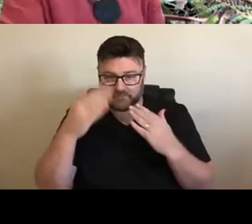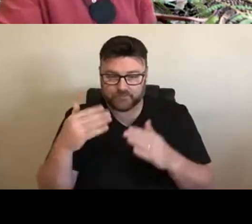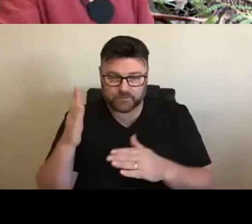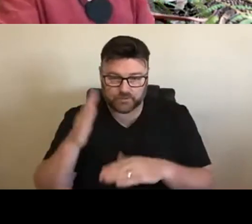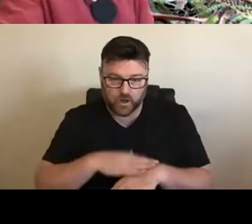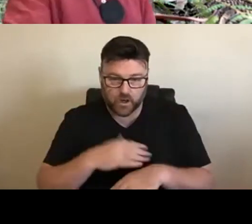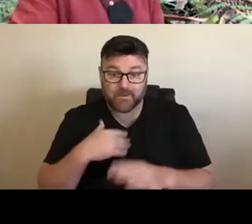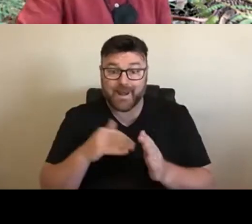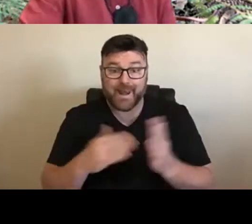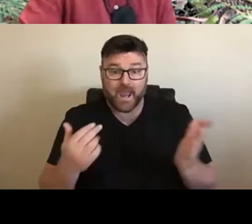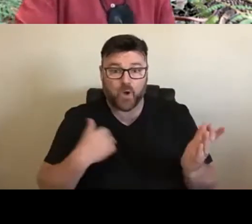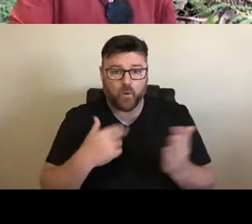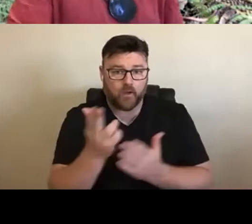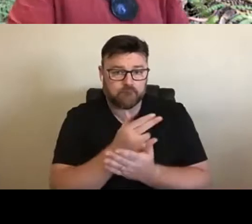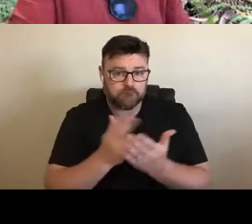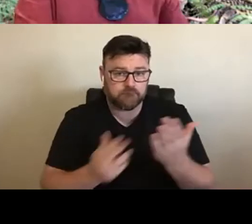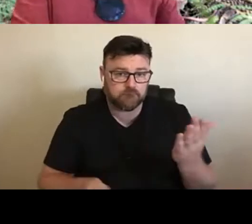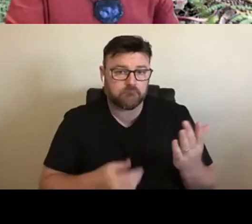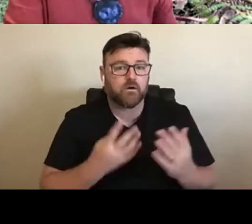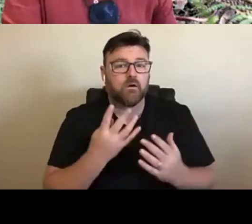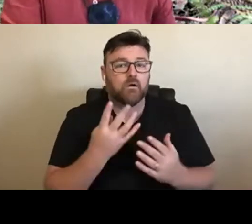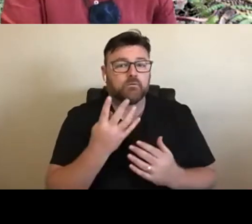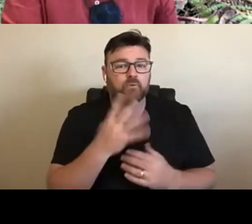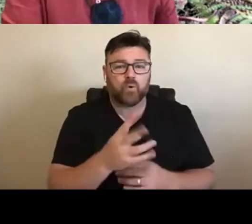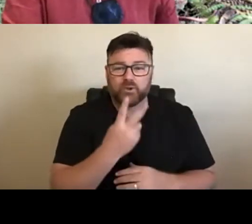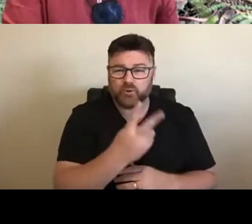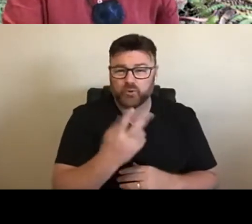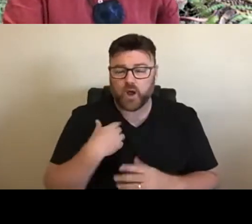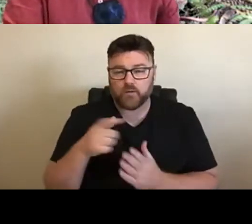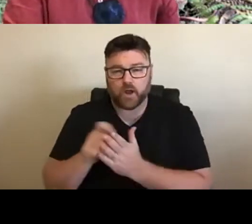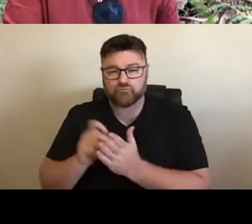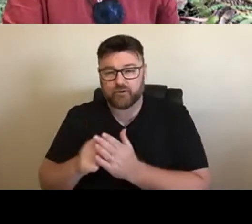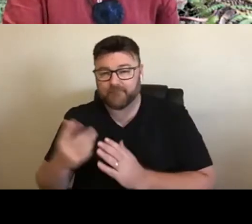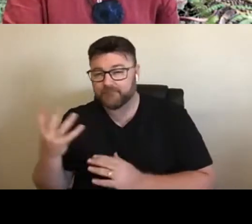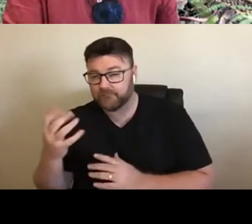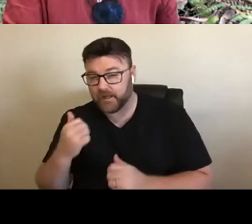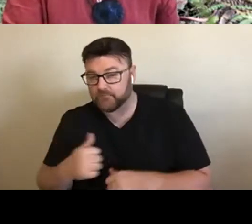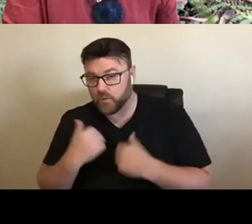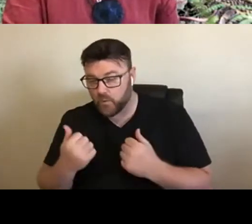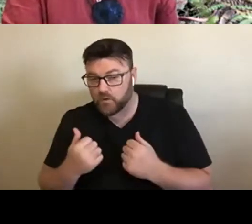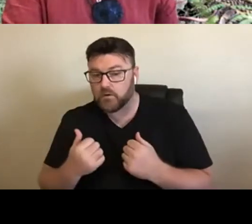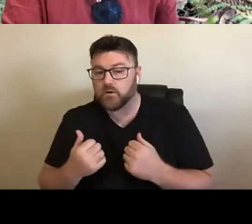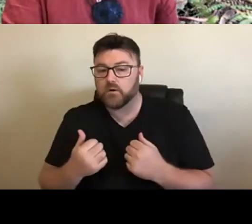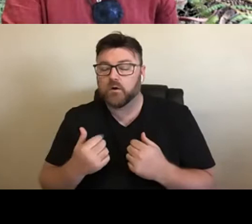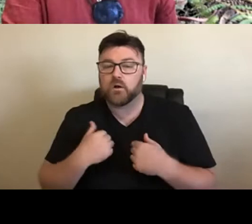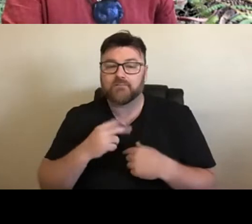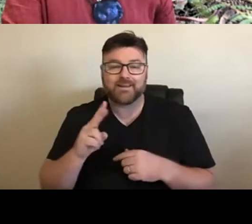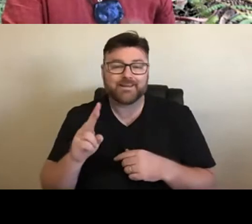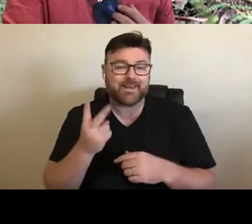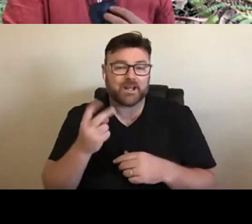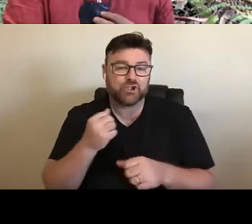42 books, of which I think I've written and illustrated maybe 15 of my own. What I've done is done a second generation.